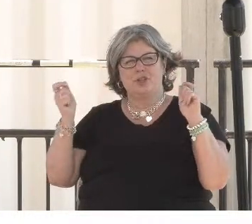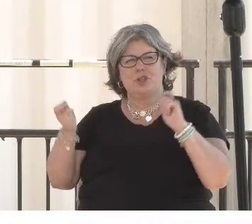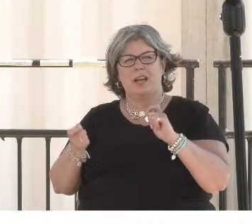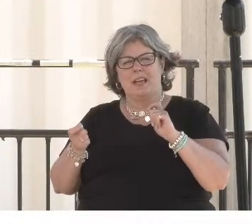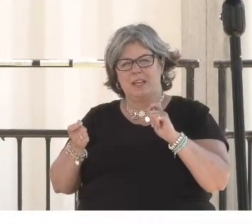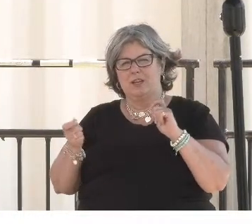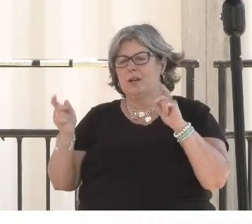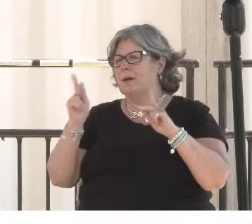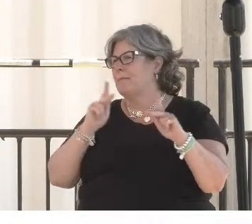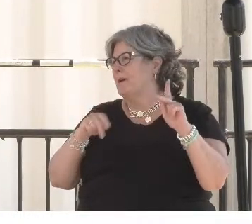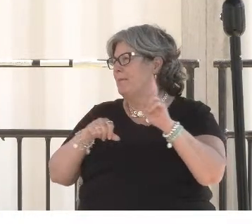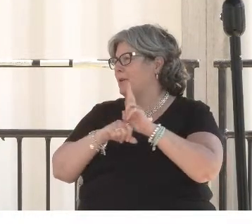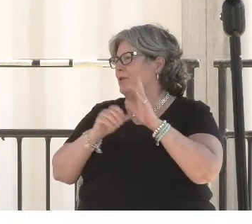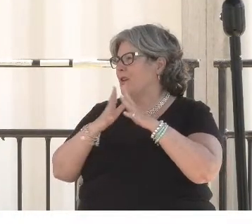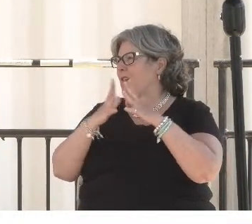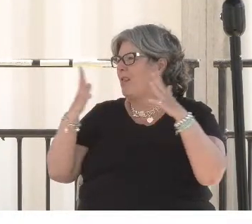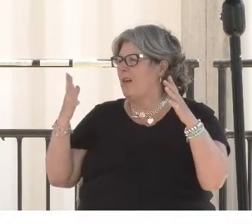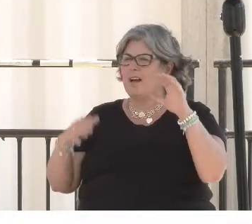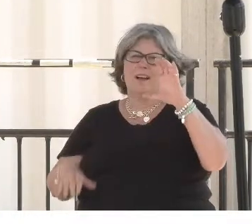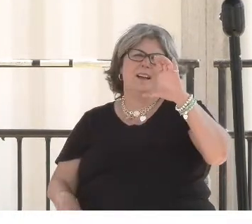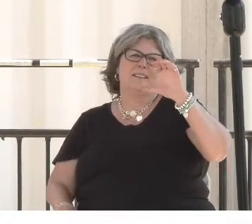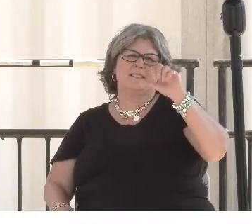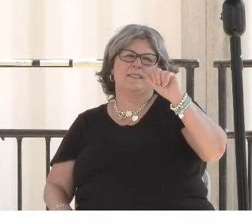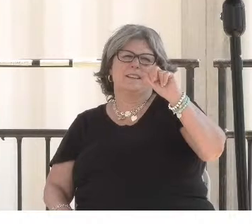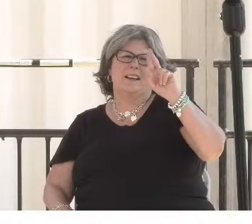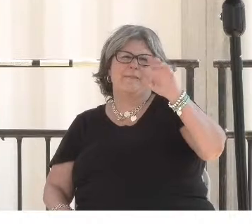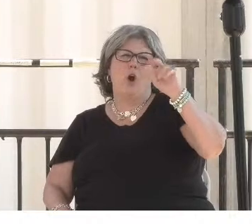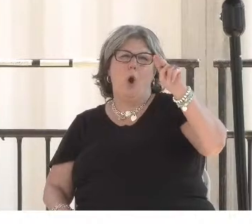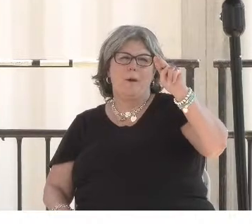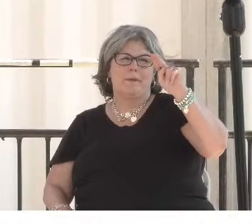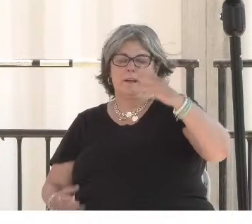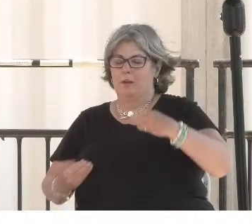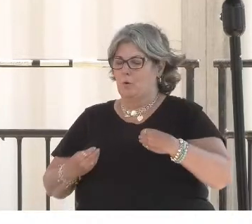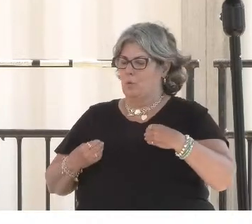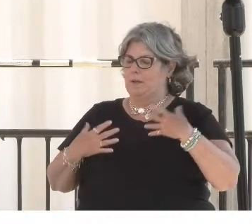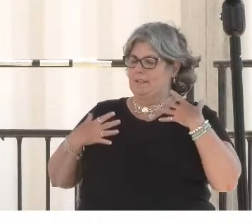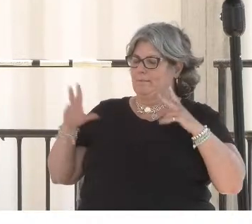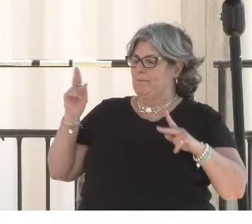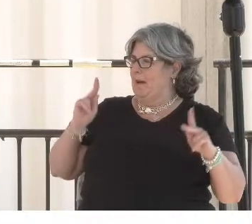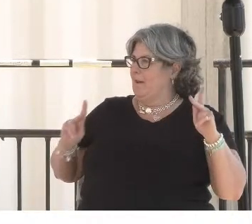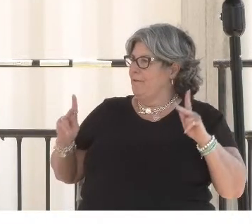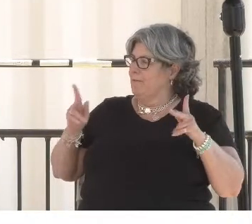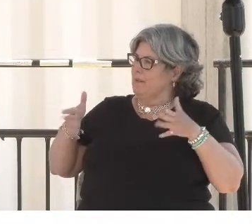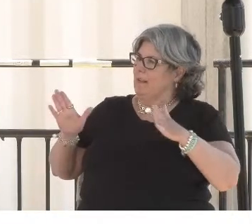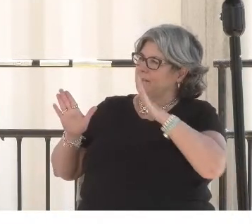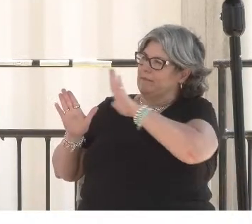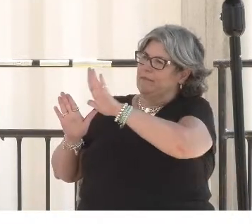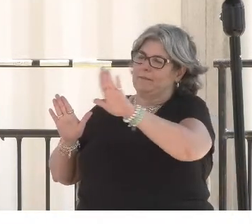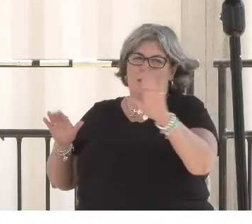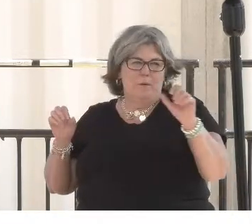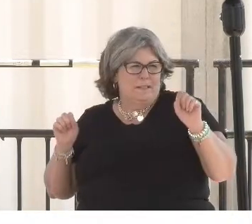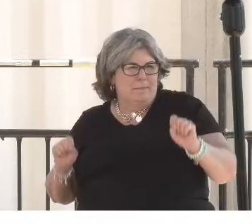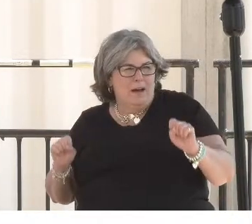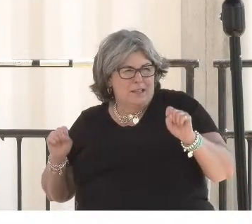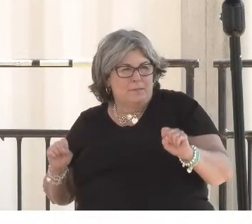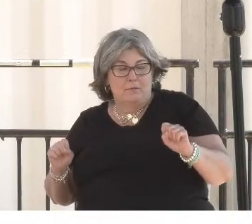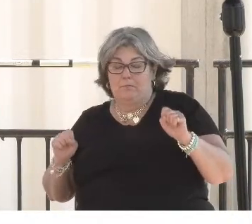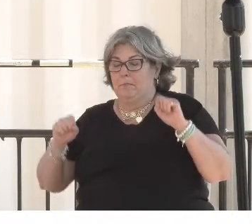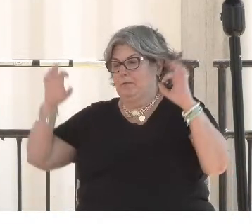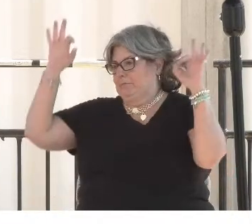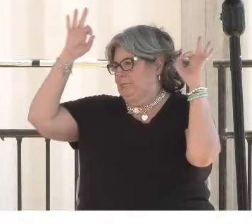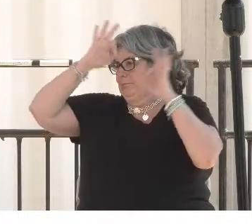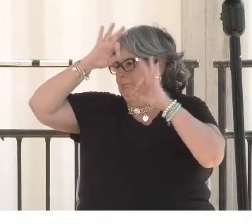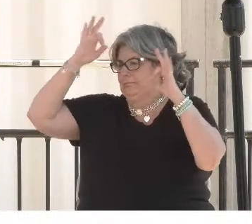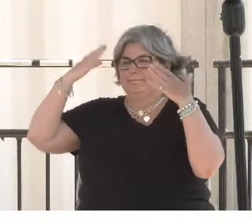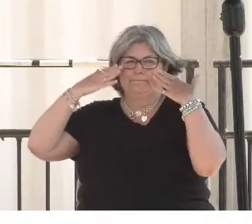down huge amounts of carbon. So if we can inspire farmers, let them know this is possible, because most farmers don't even know